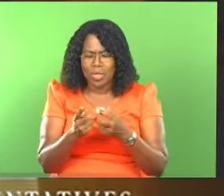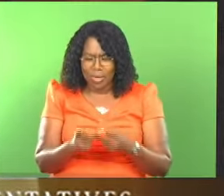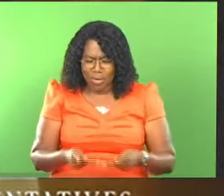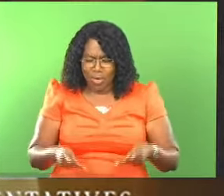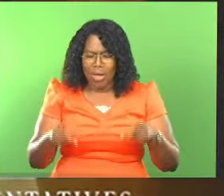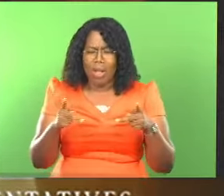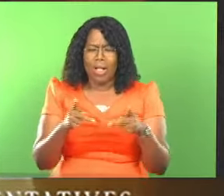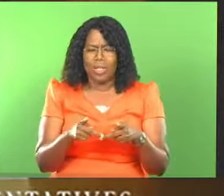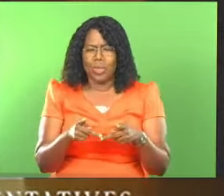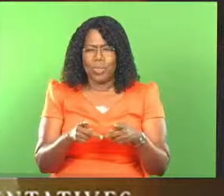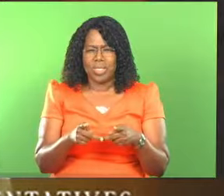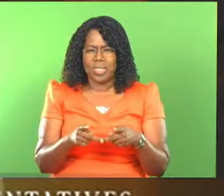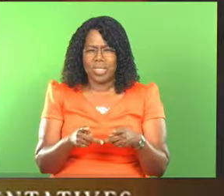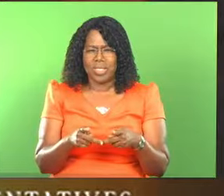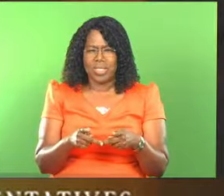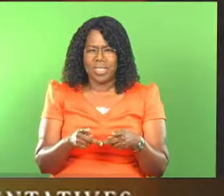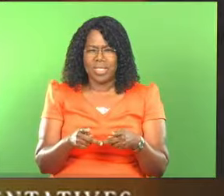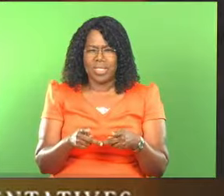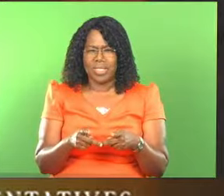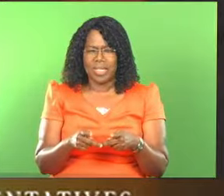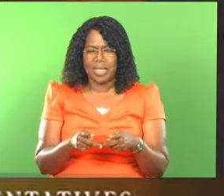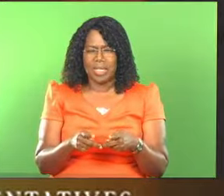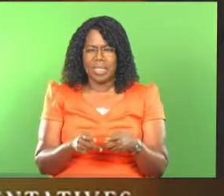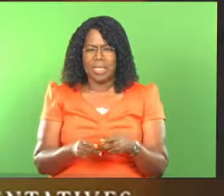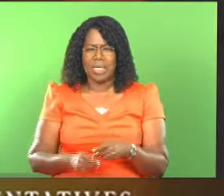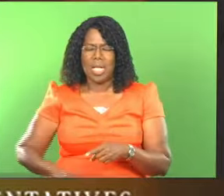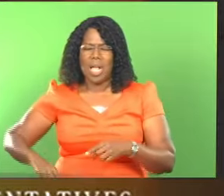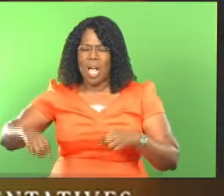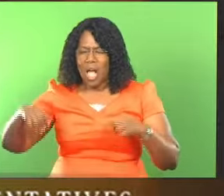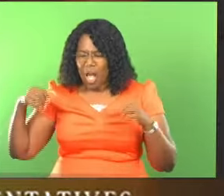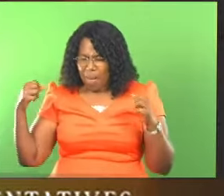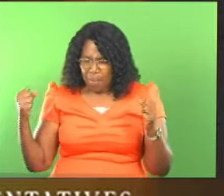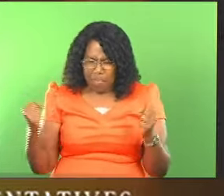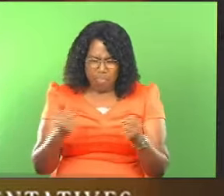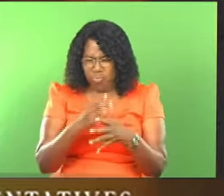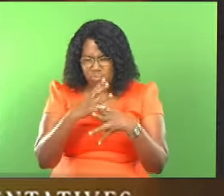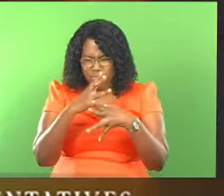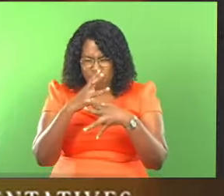Terrorism is the enemy of humanity.